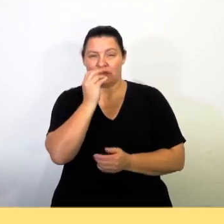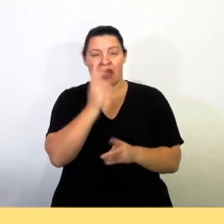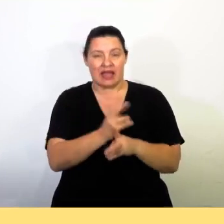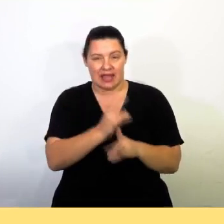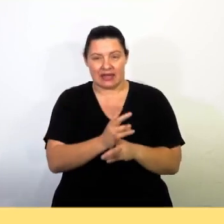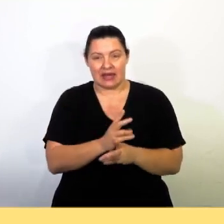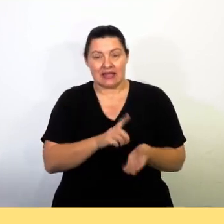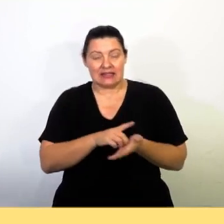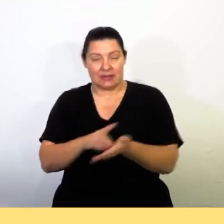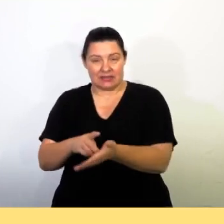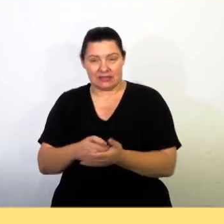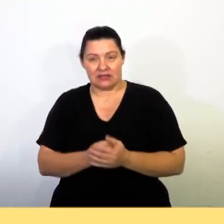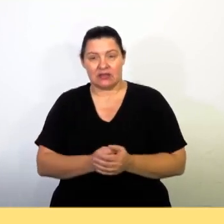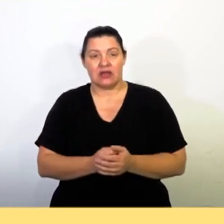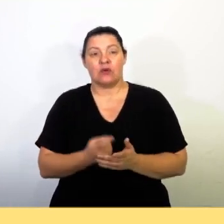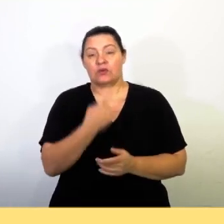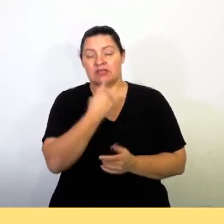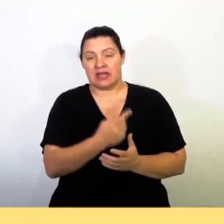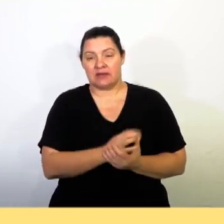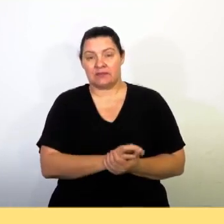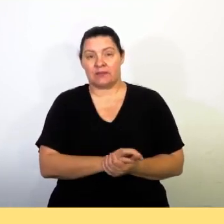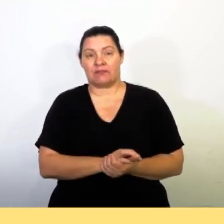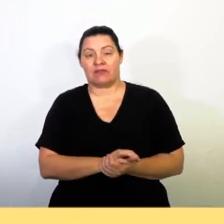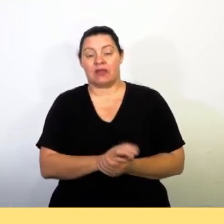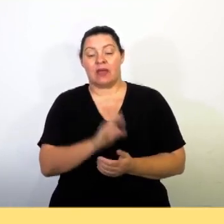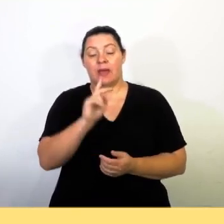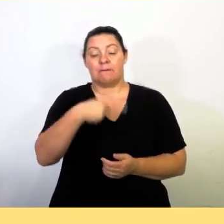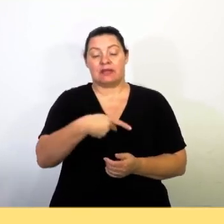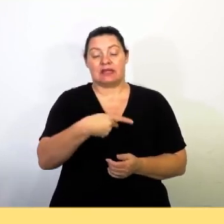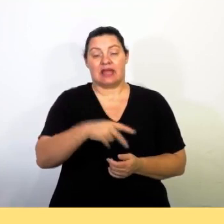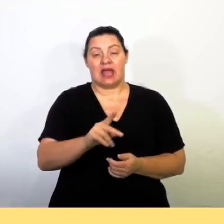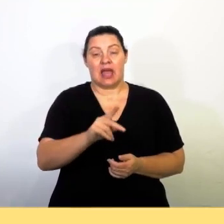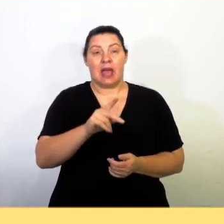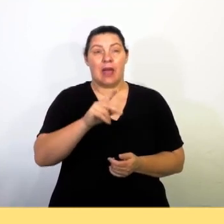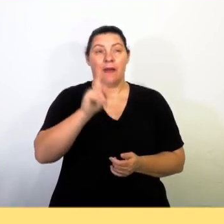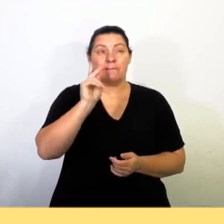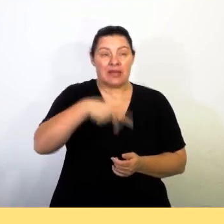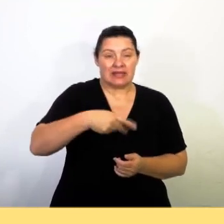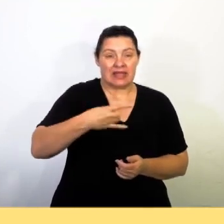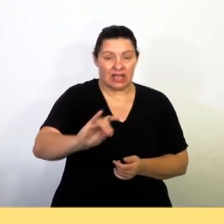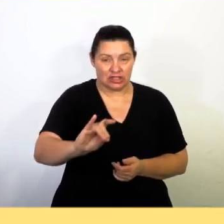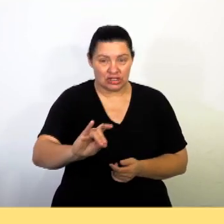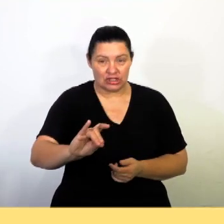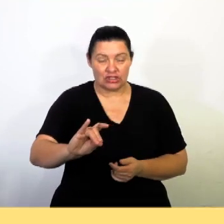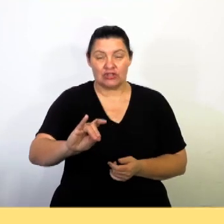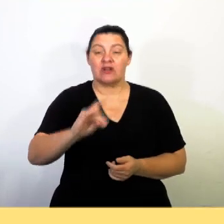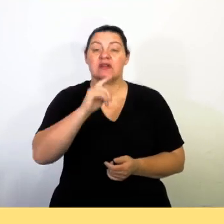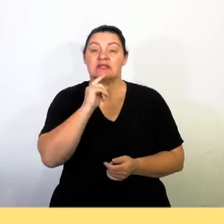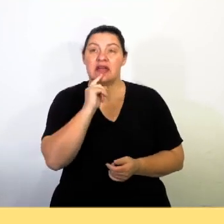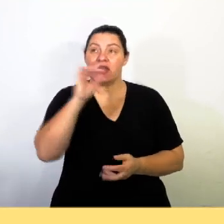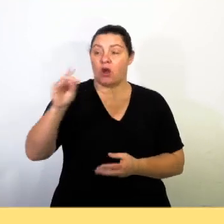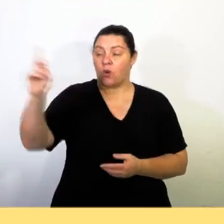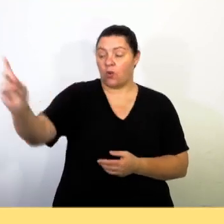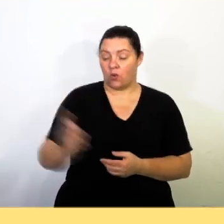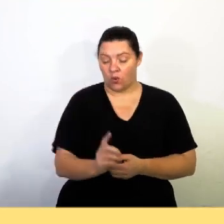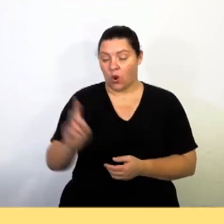120. So again, on the debit side, I'm going to now say petty cash again, and then I'm going